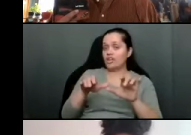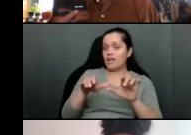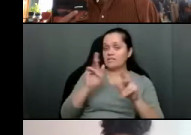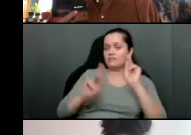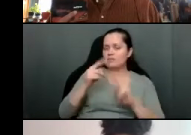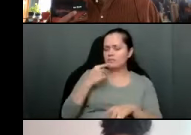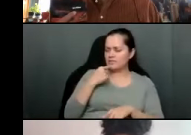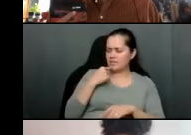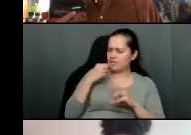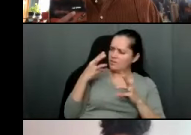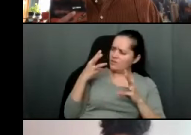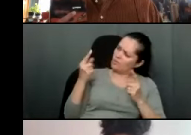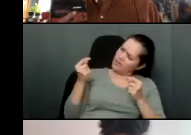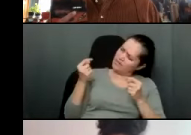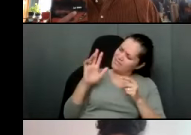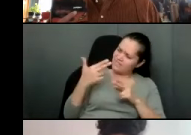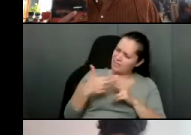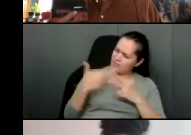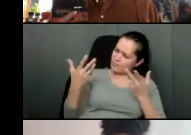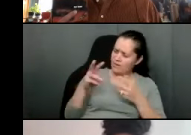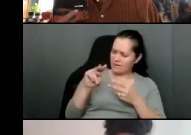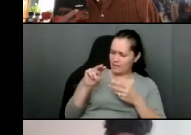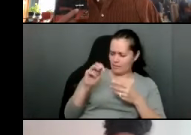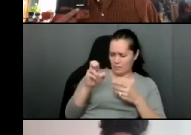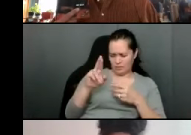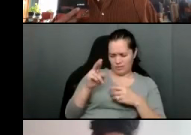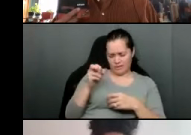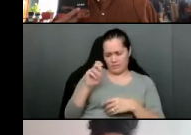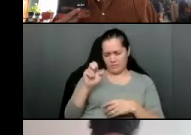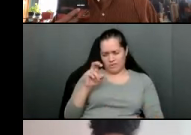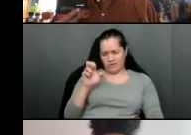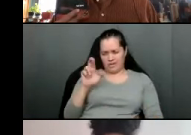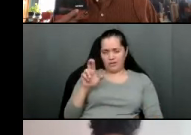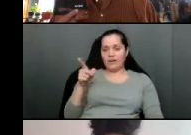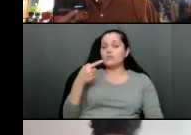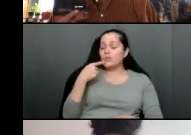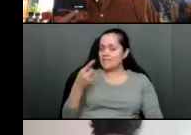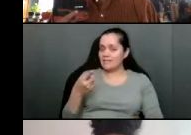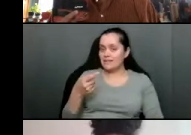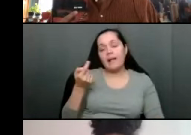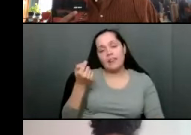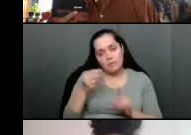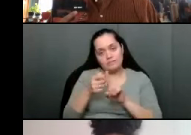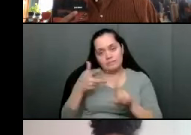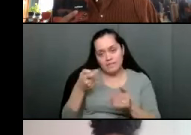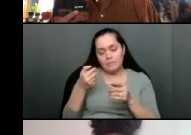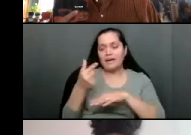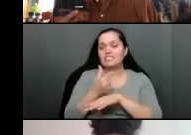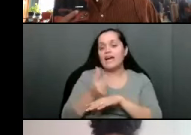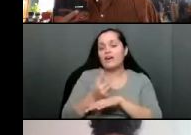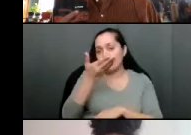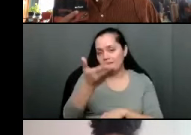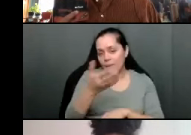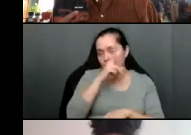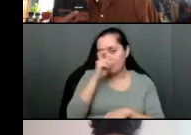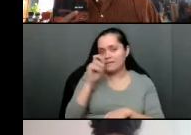say, what? What's your name? Mercator? And then he gets to tell them a little bit about geography